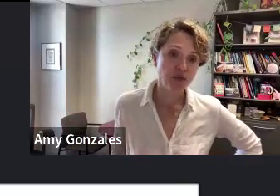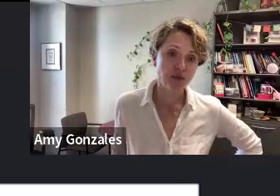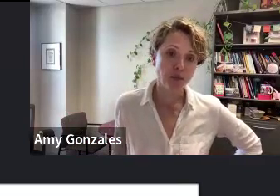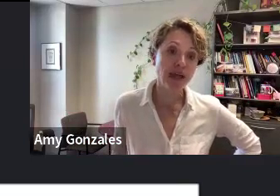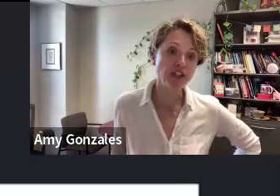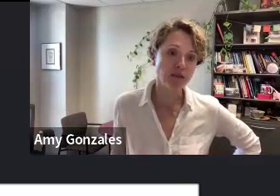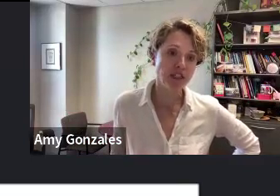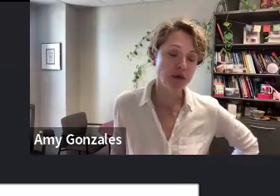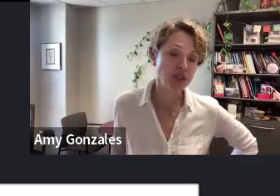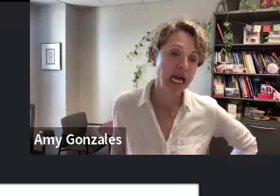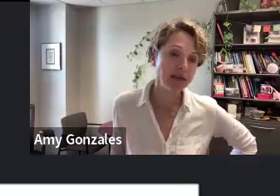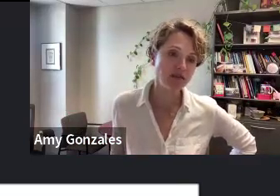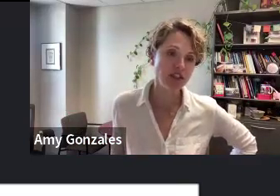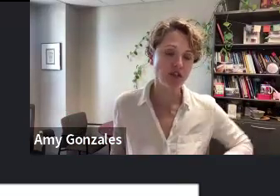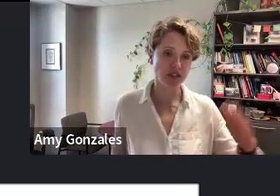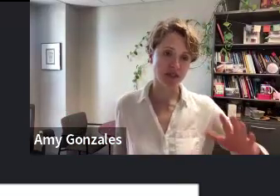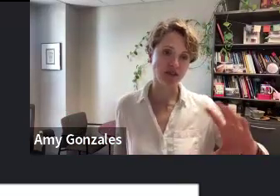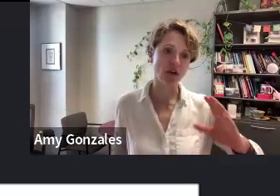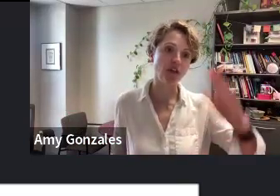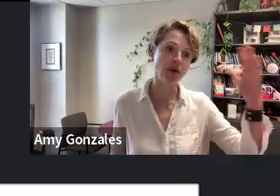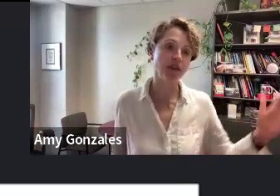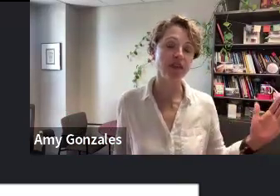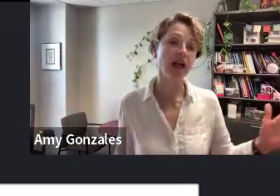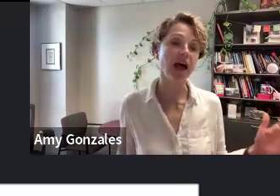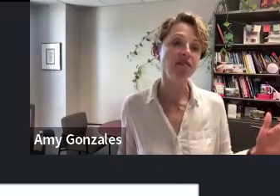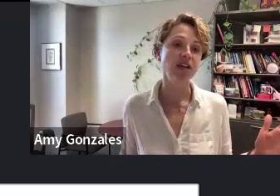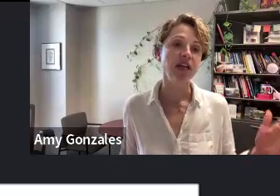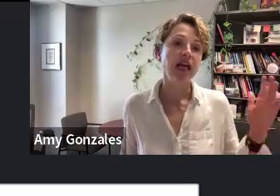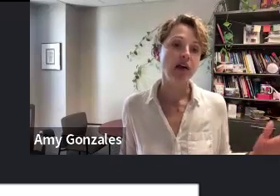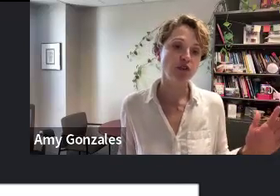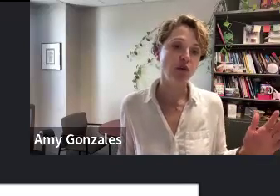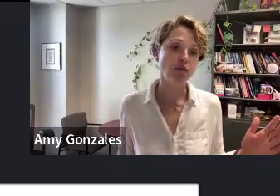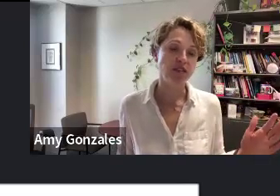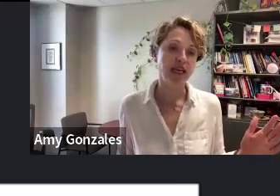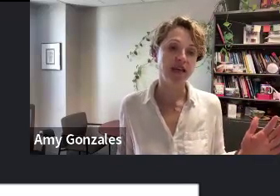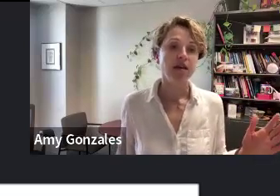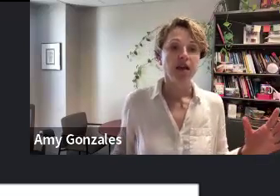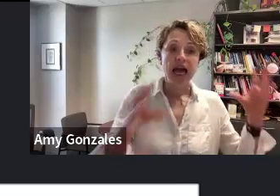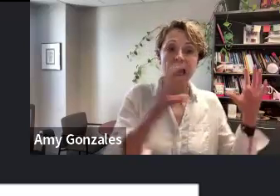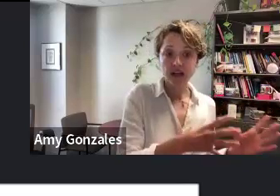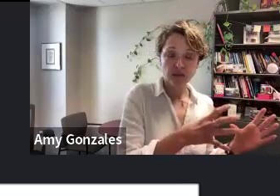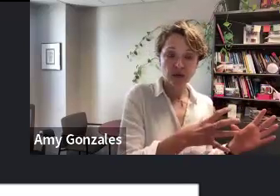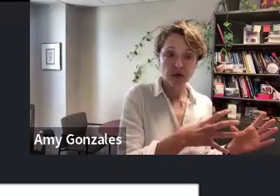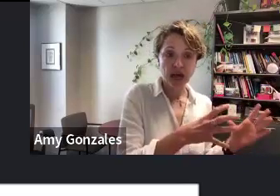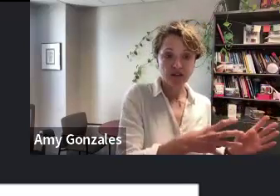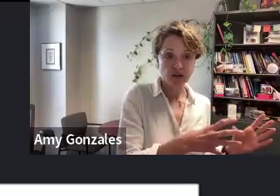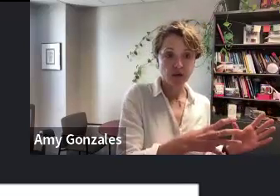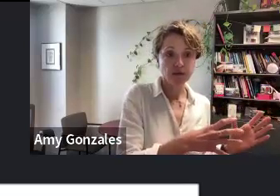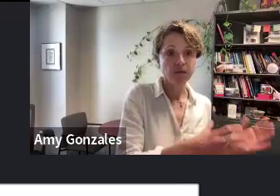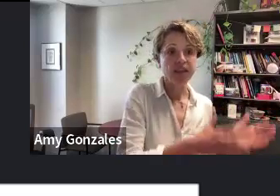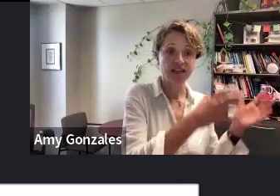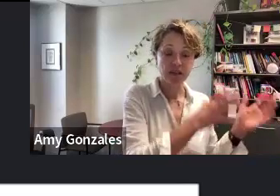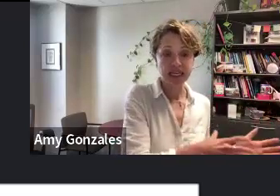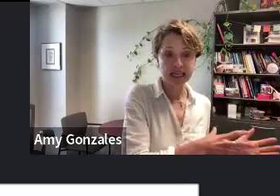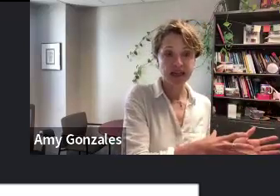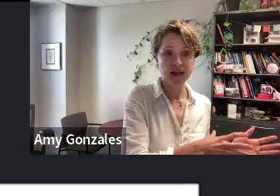for both measurements, both types of digital skills, all the way on the left, households that had a computer and a